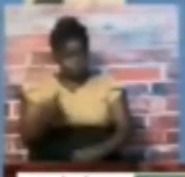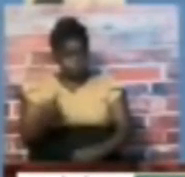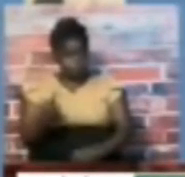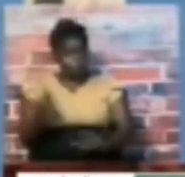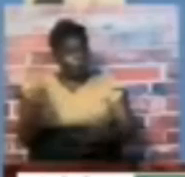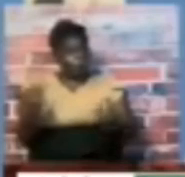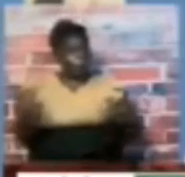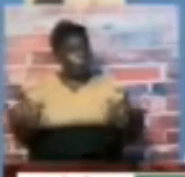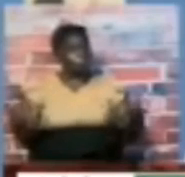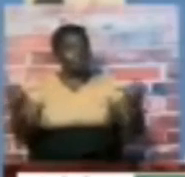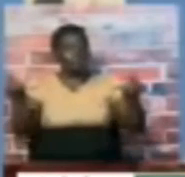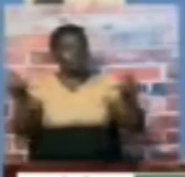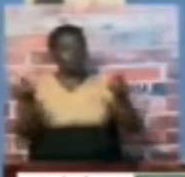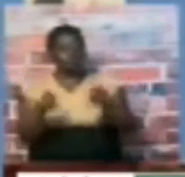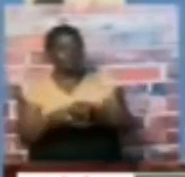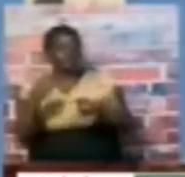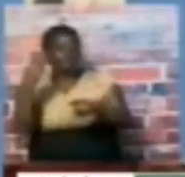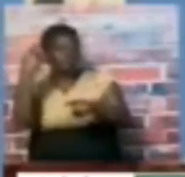Then we said